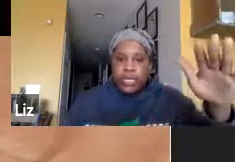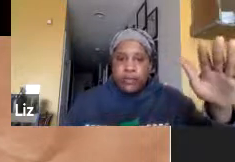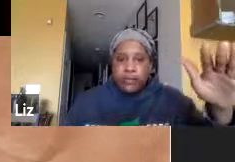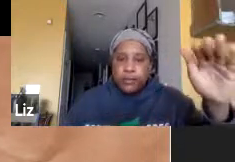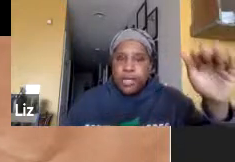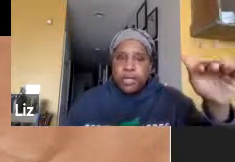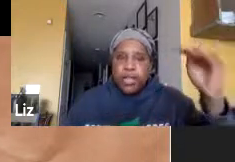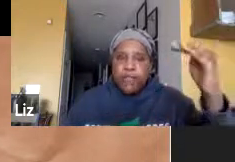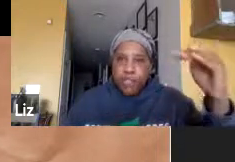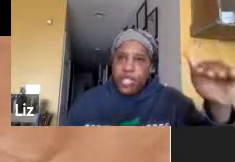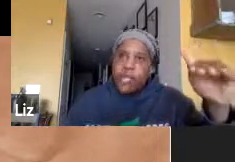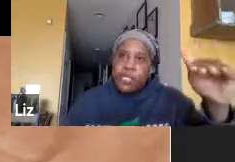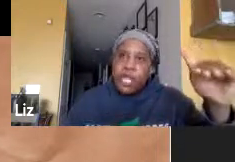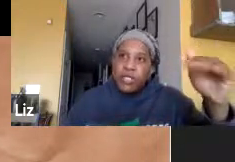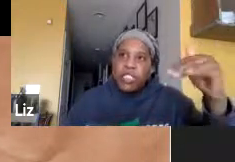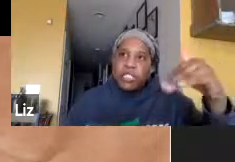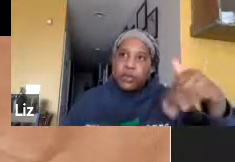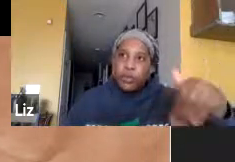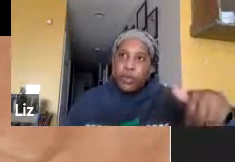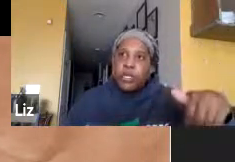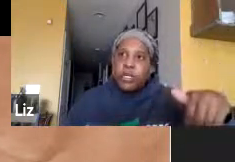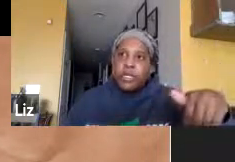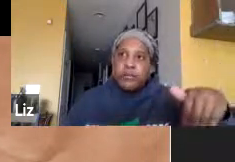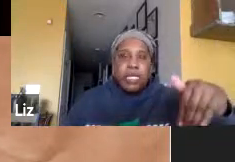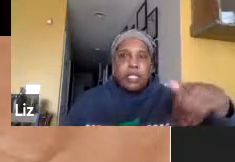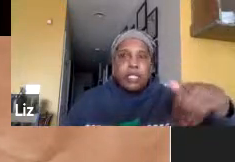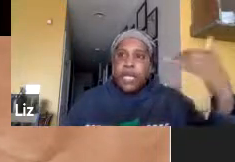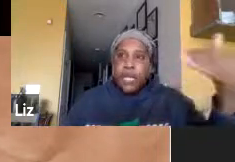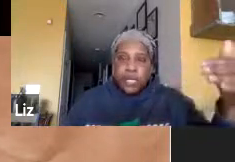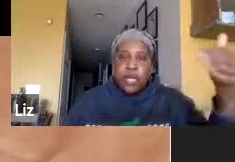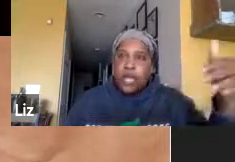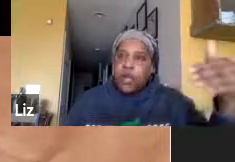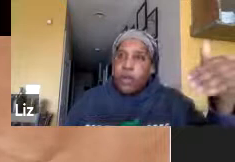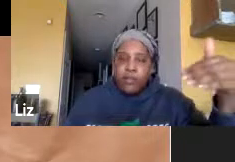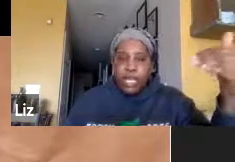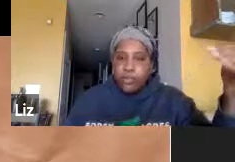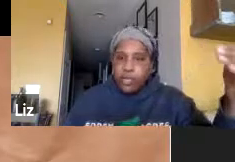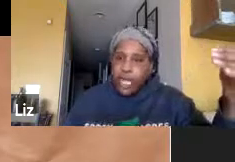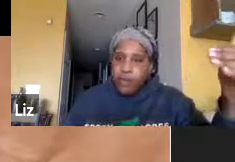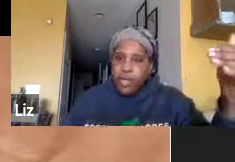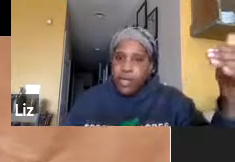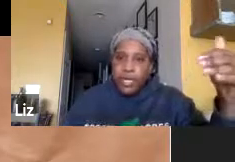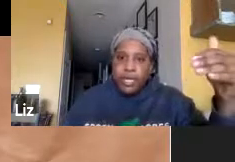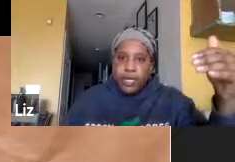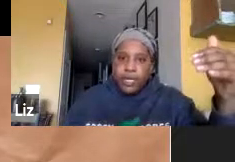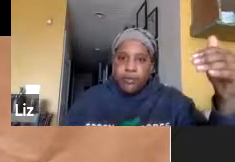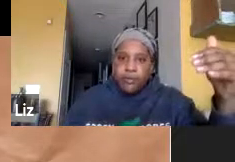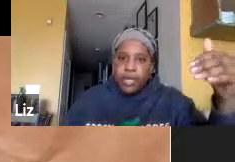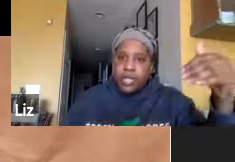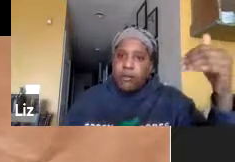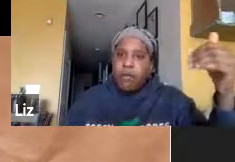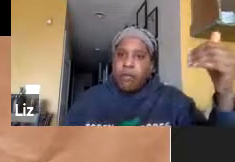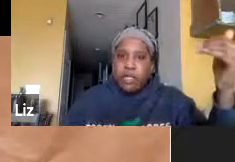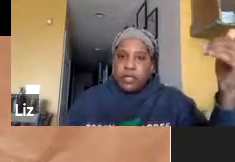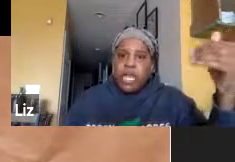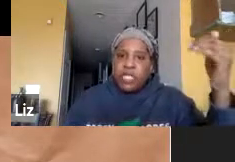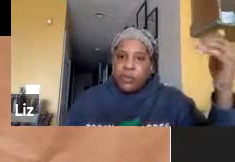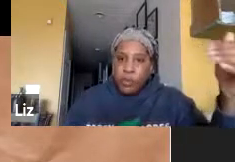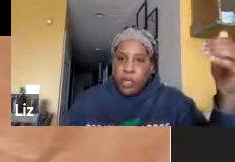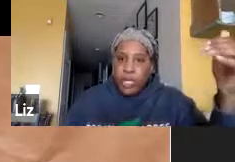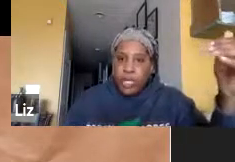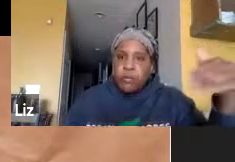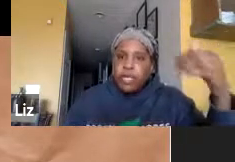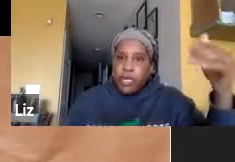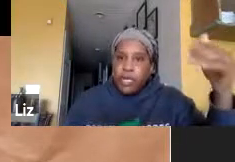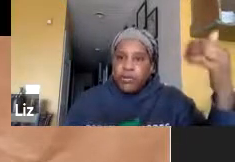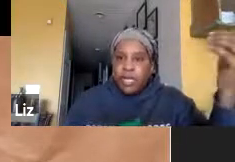fall at $50,000 a year or more, meaning that they're likely not qualifying for SNAP, that they probably do have